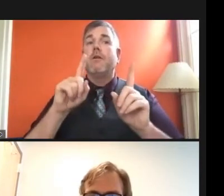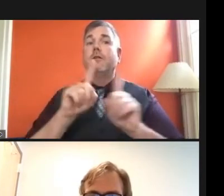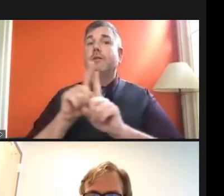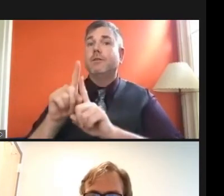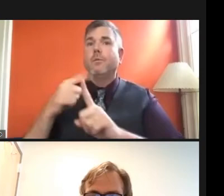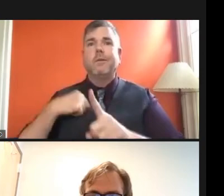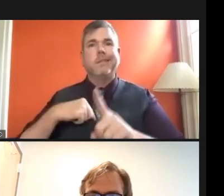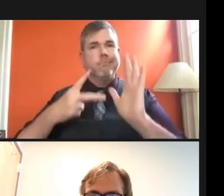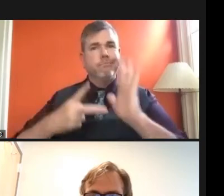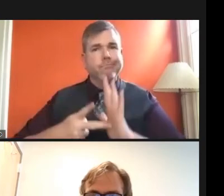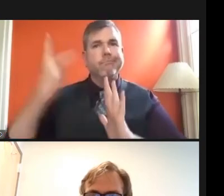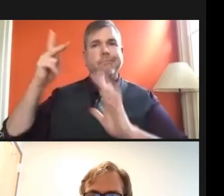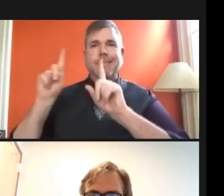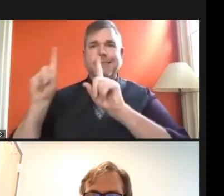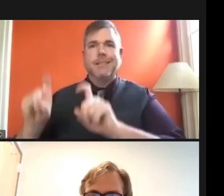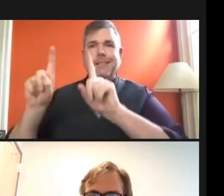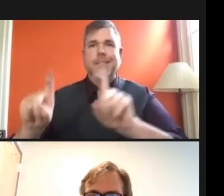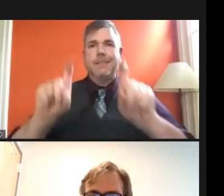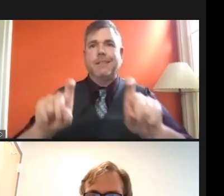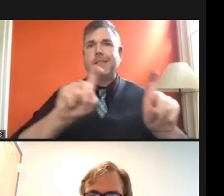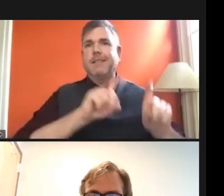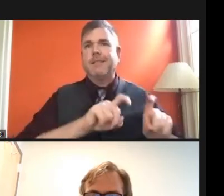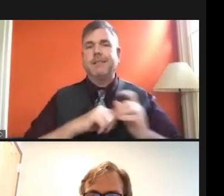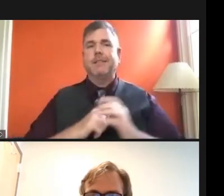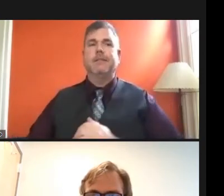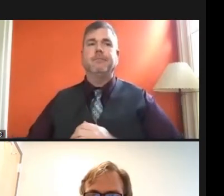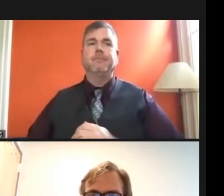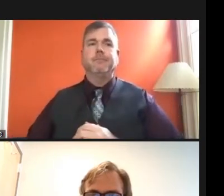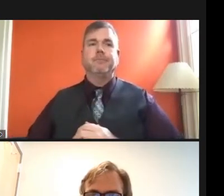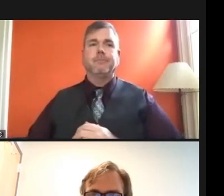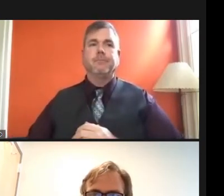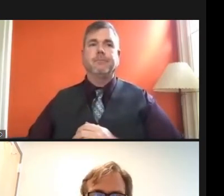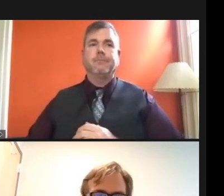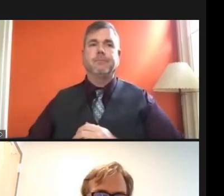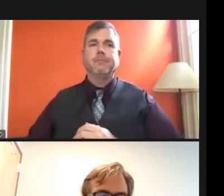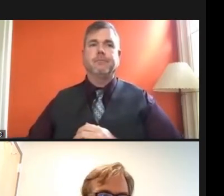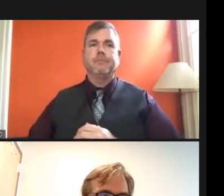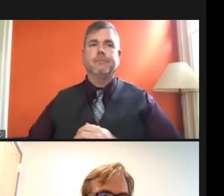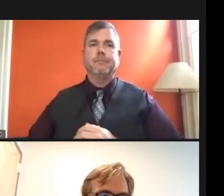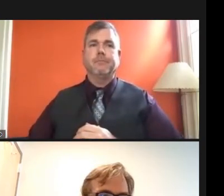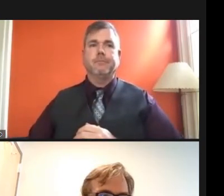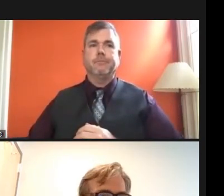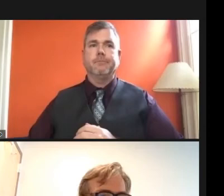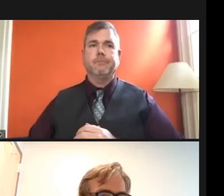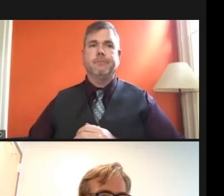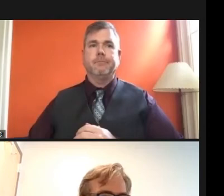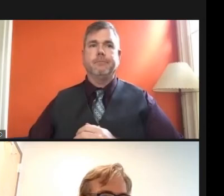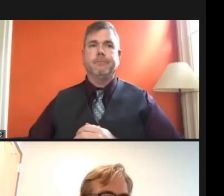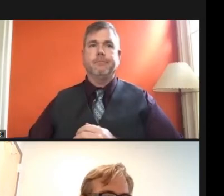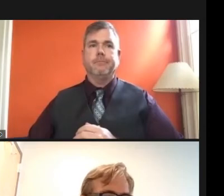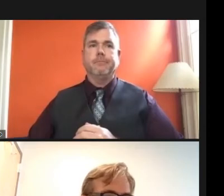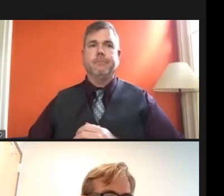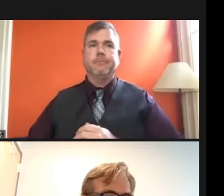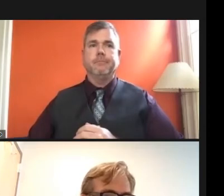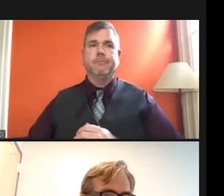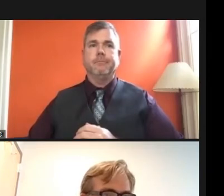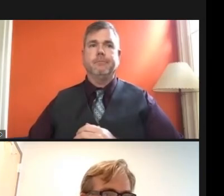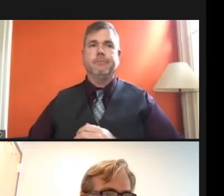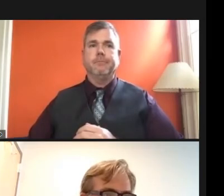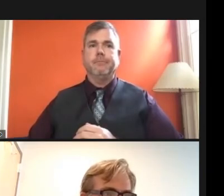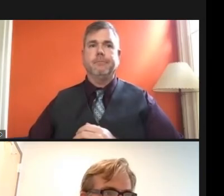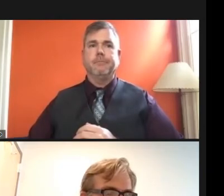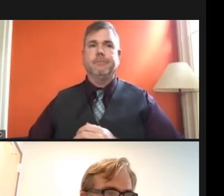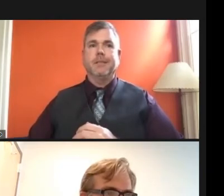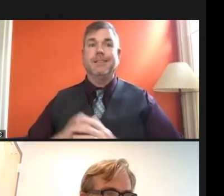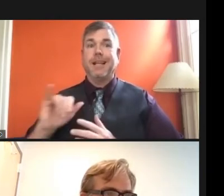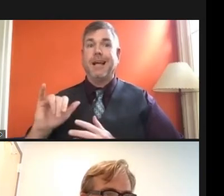full allocation of tests. People were lined up by 9 o'clock and testing doesn't start until 1. So we've done